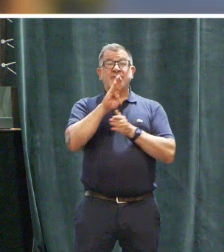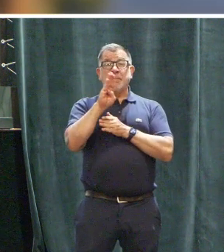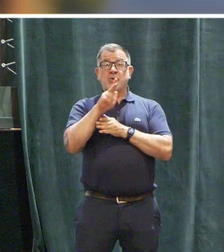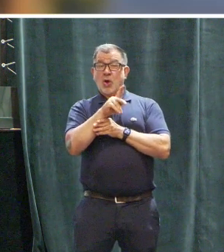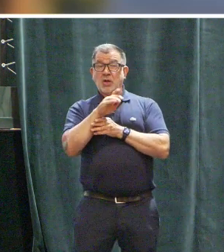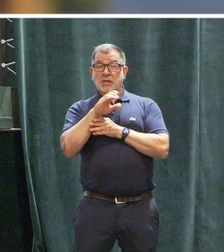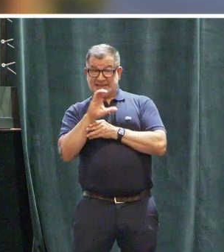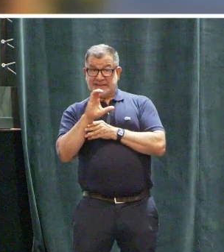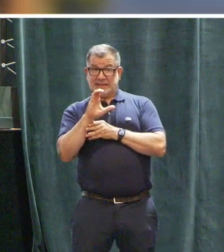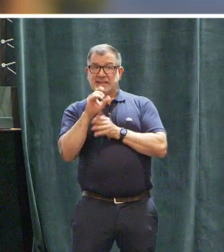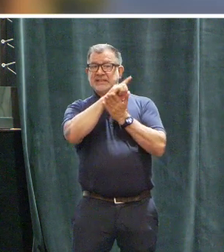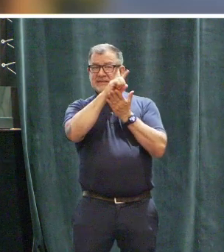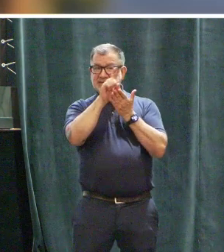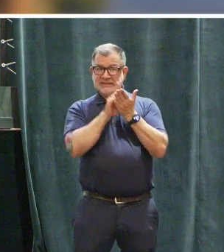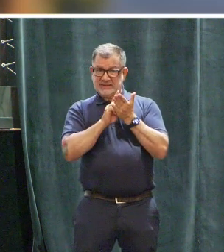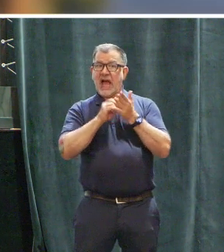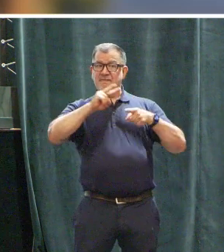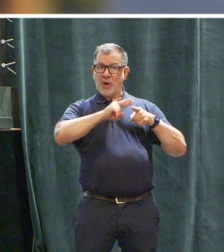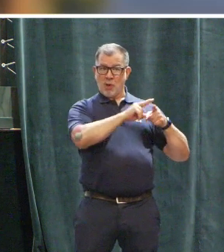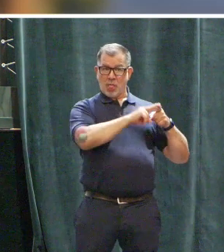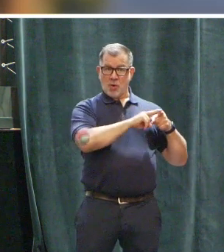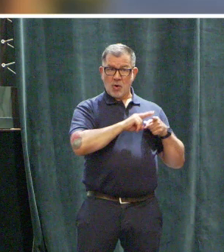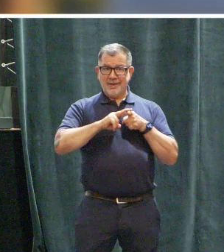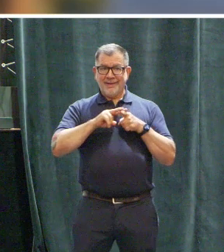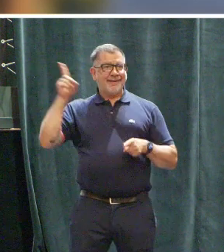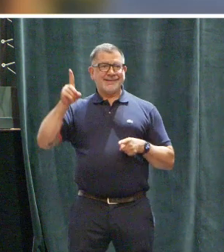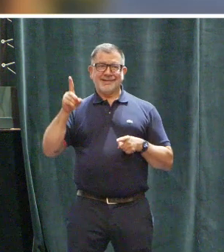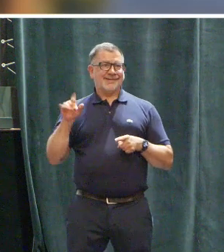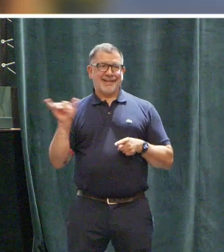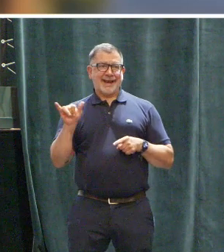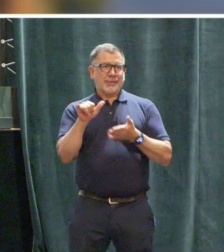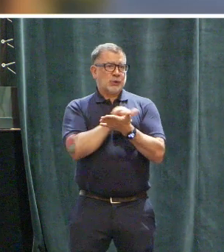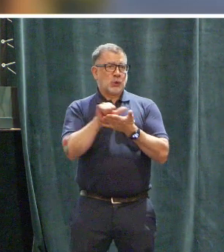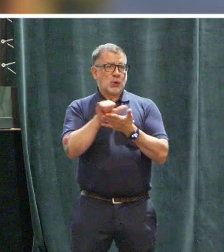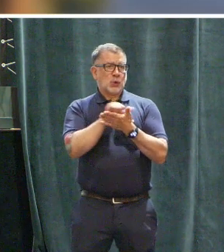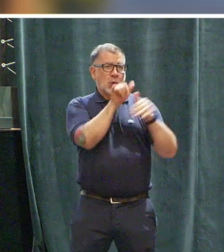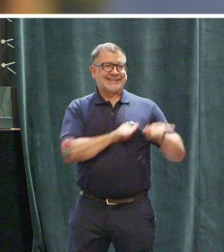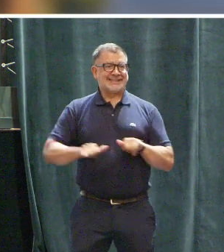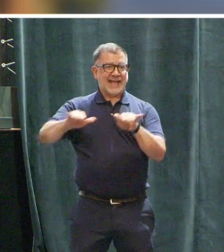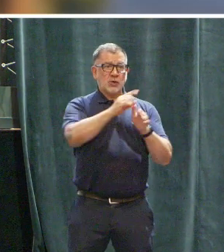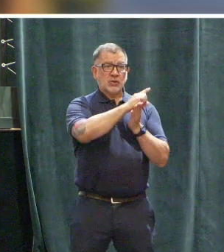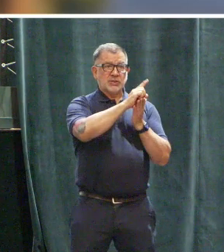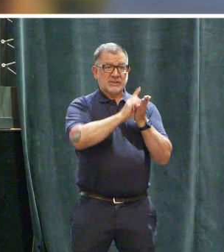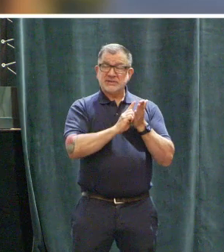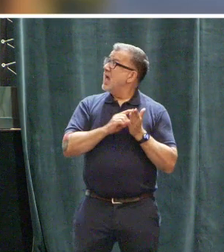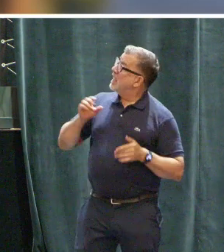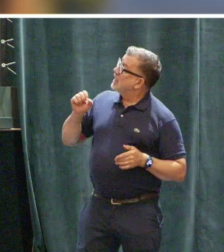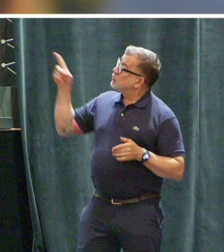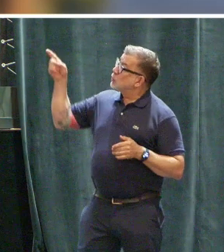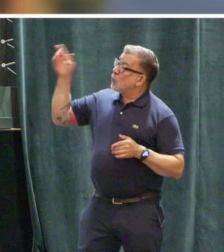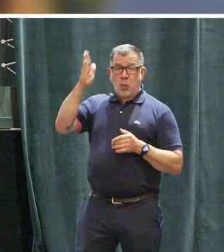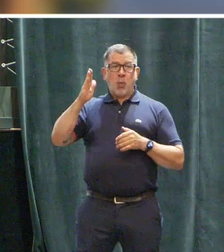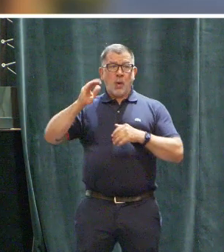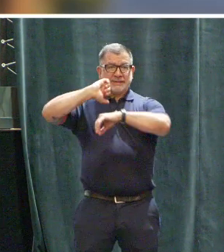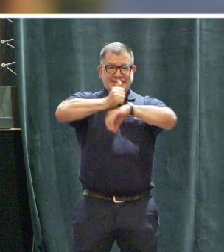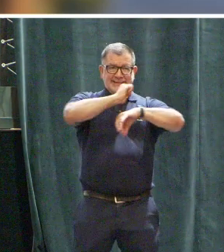We love them. We recognize them. They're kind of a New York standard design. And so we'll be putting these back here in these little areas where they're